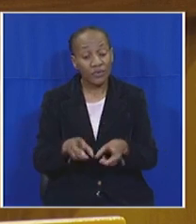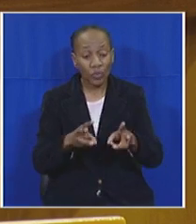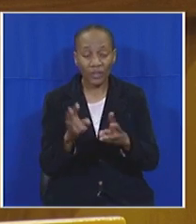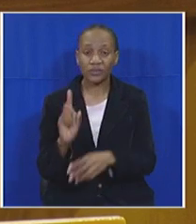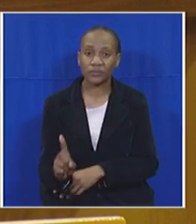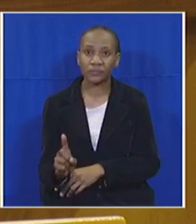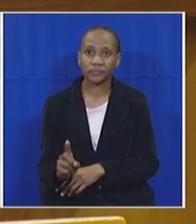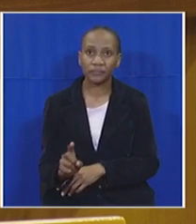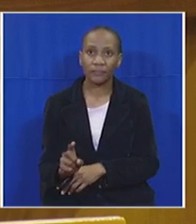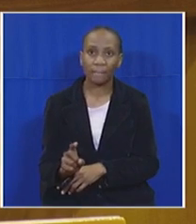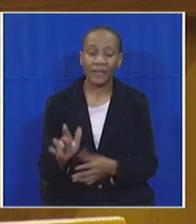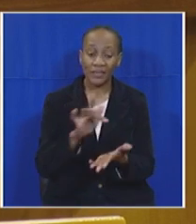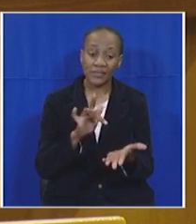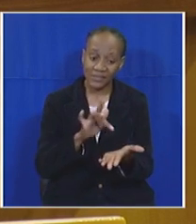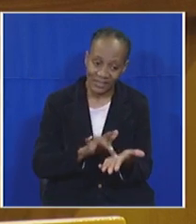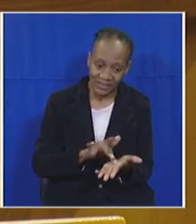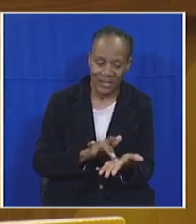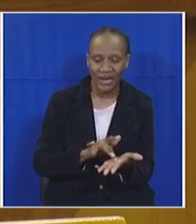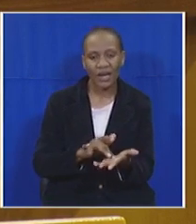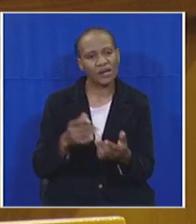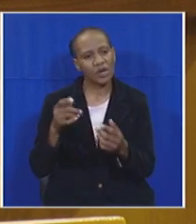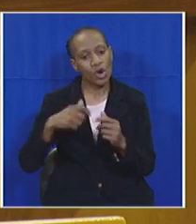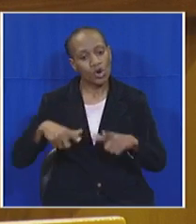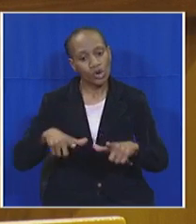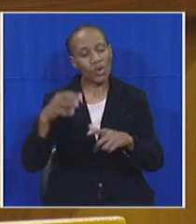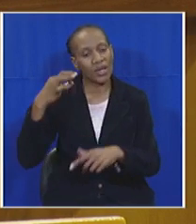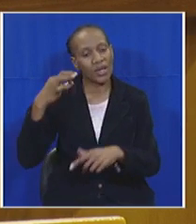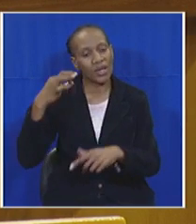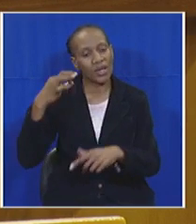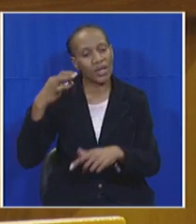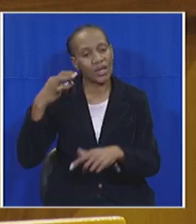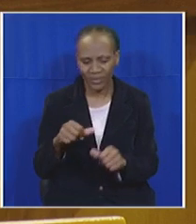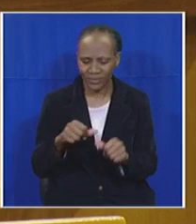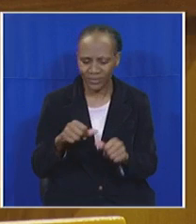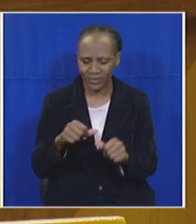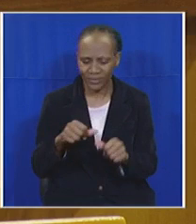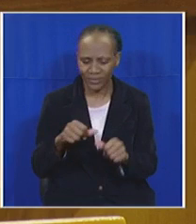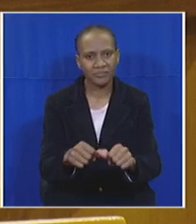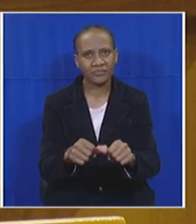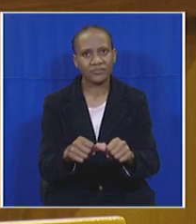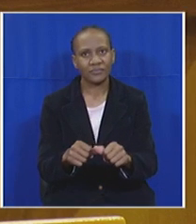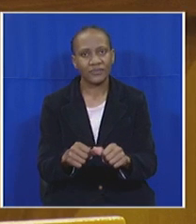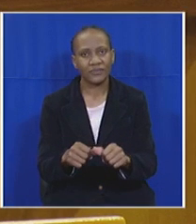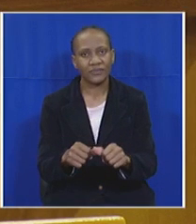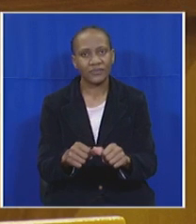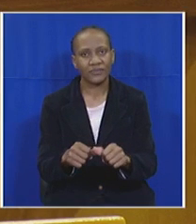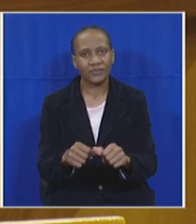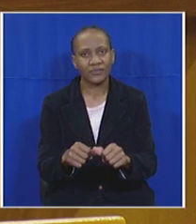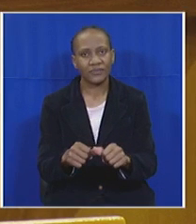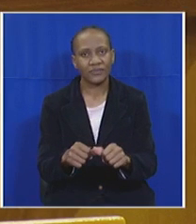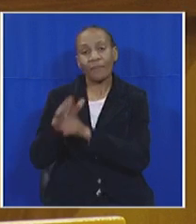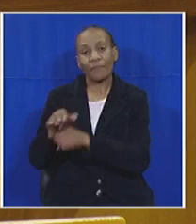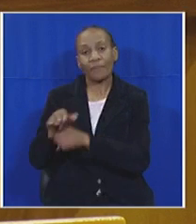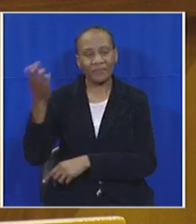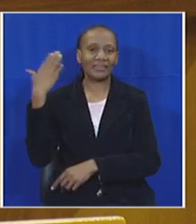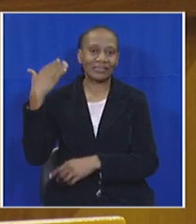a system of centralized, top-down local government has been continued out of the apartheid era into today.